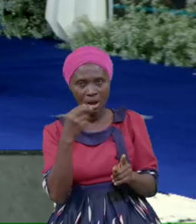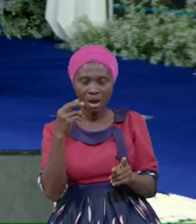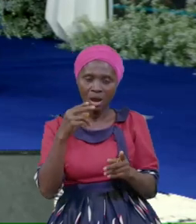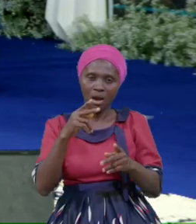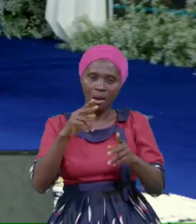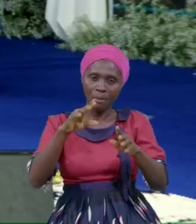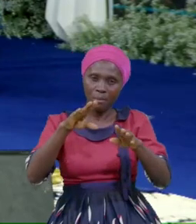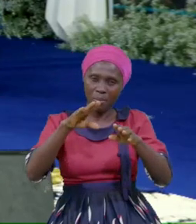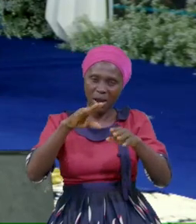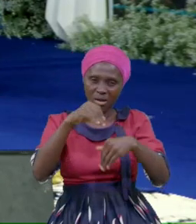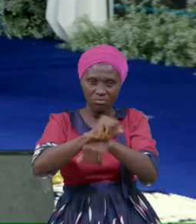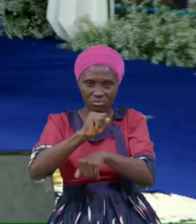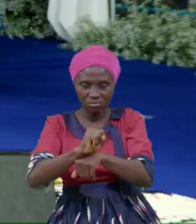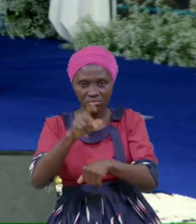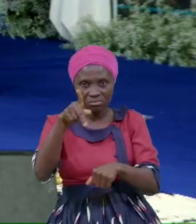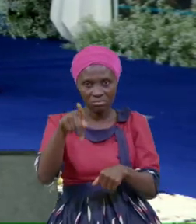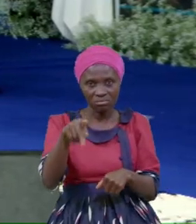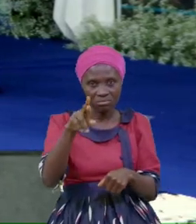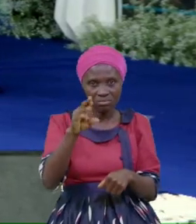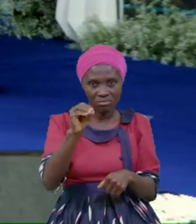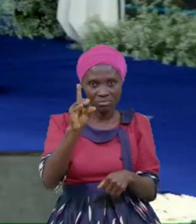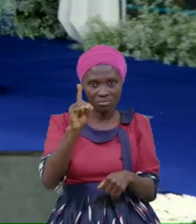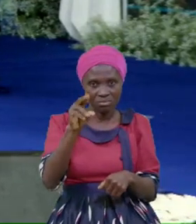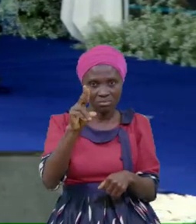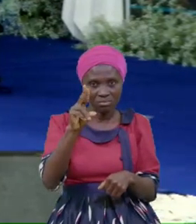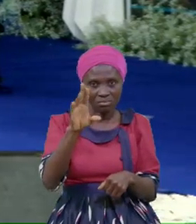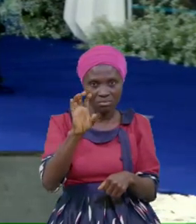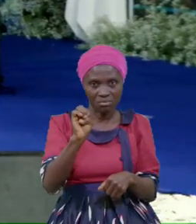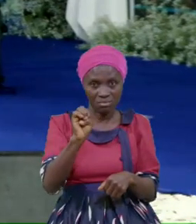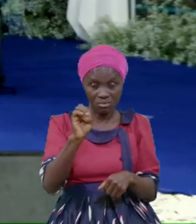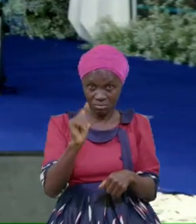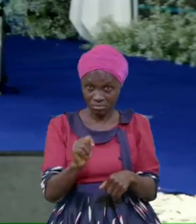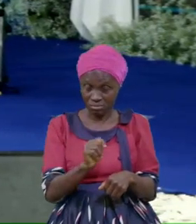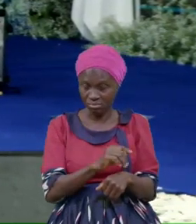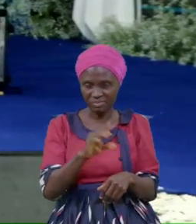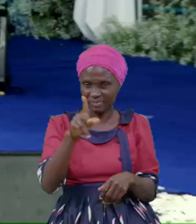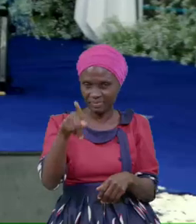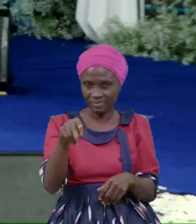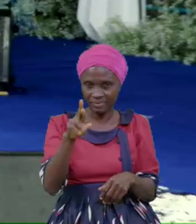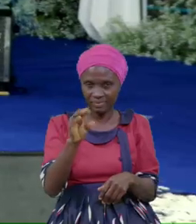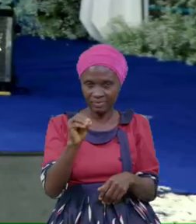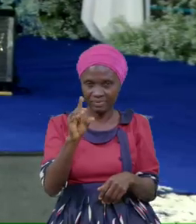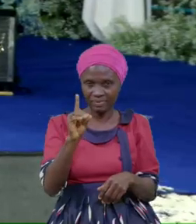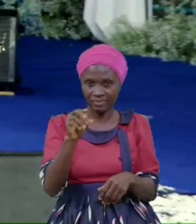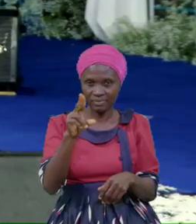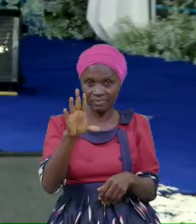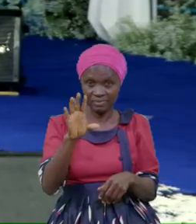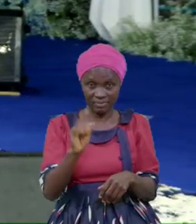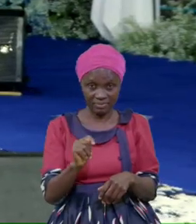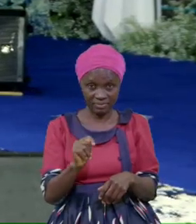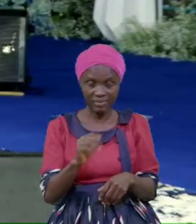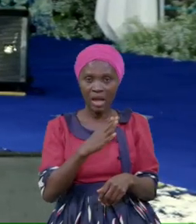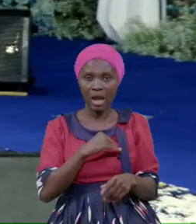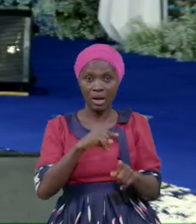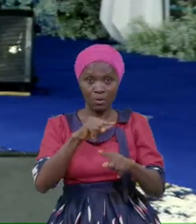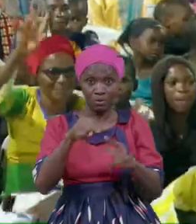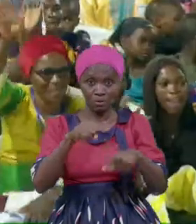school. And then you came out, and you came out first class. I'm talking to somebody